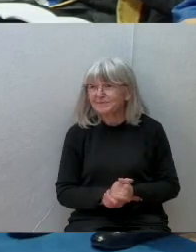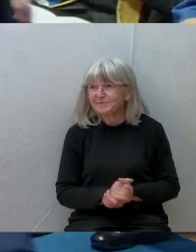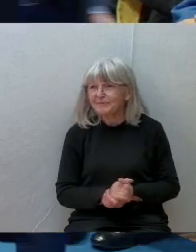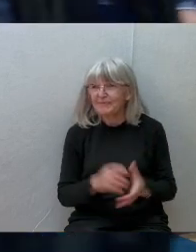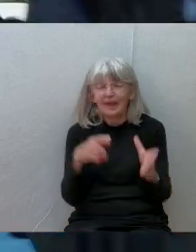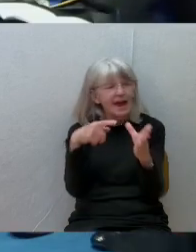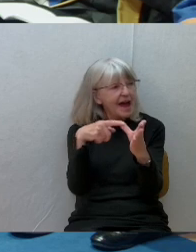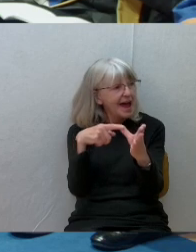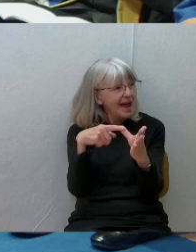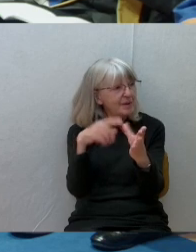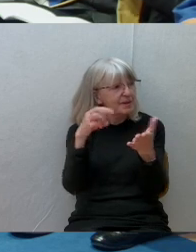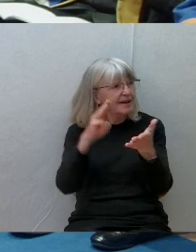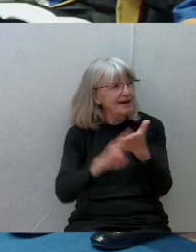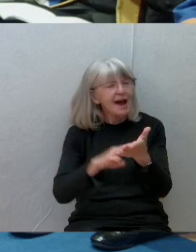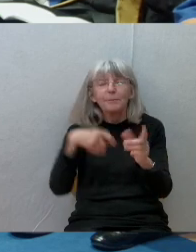Amy McKee.